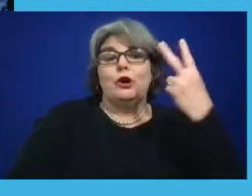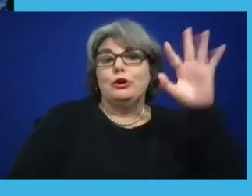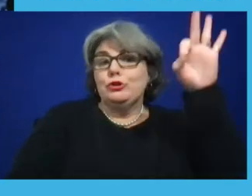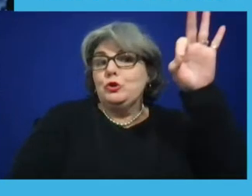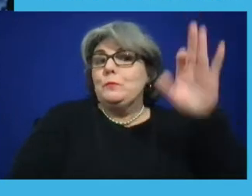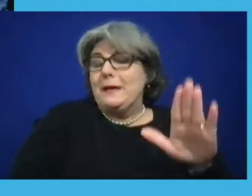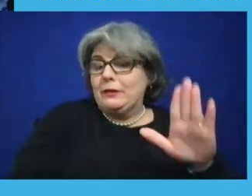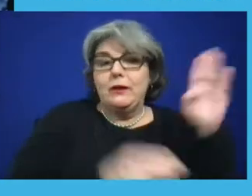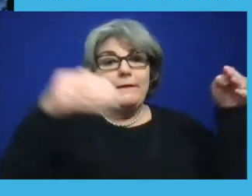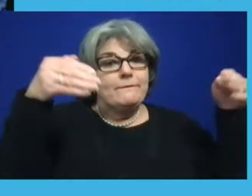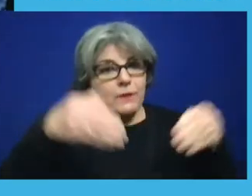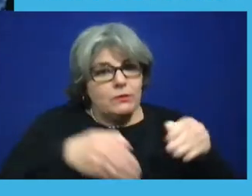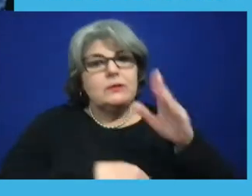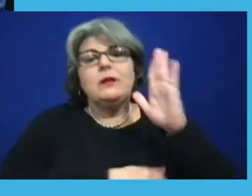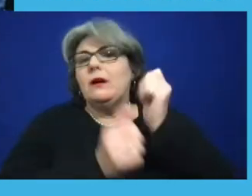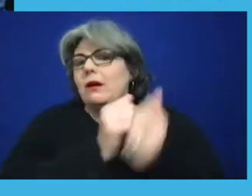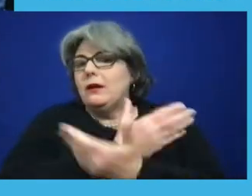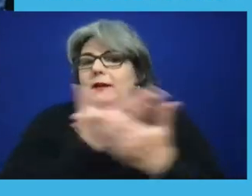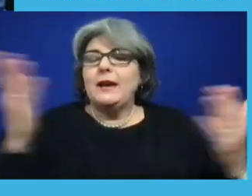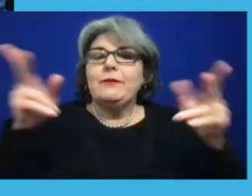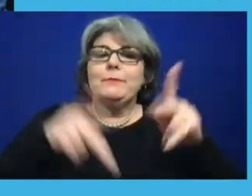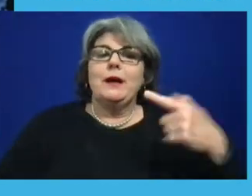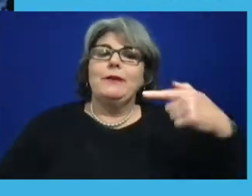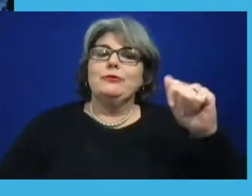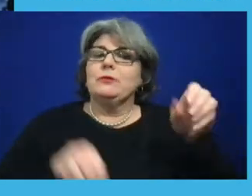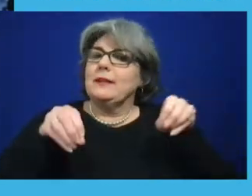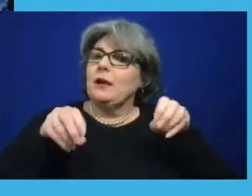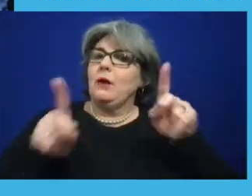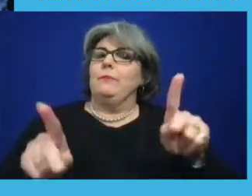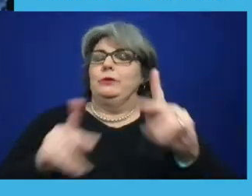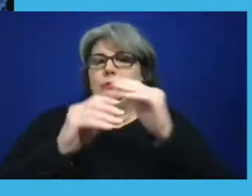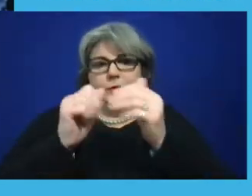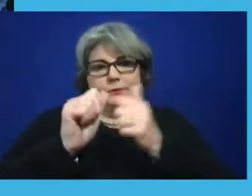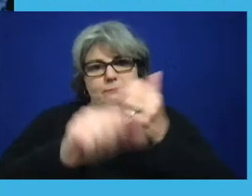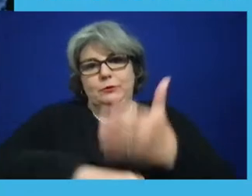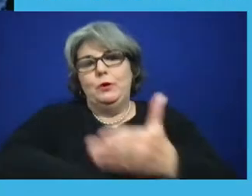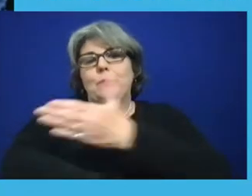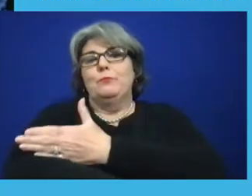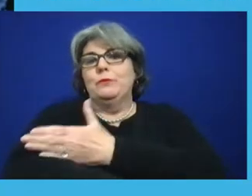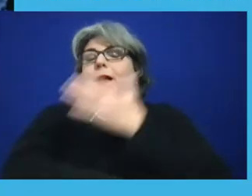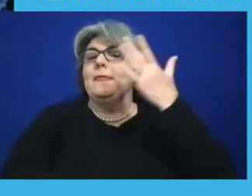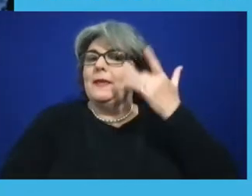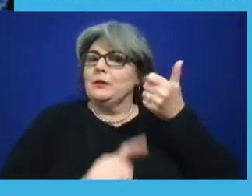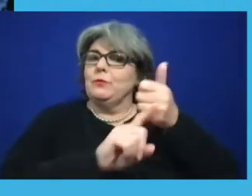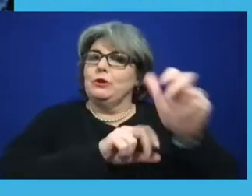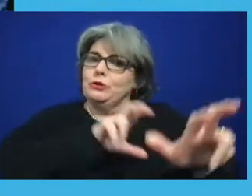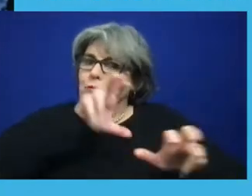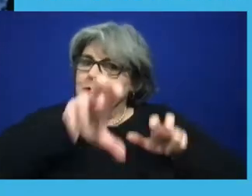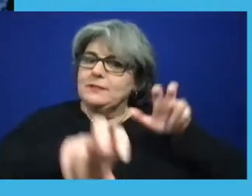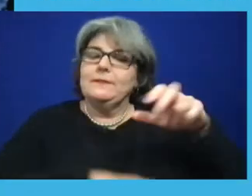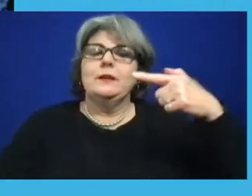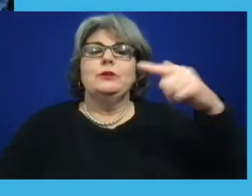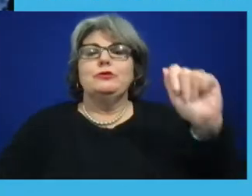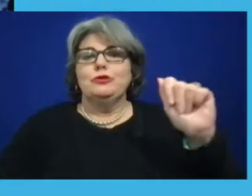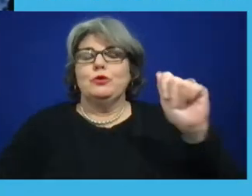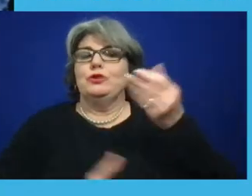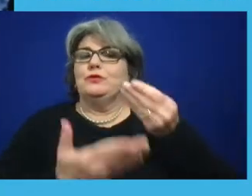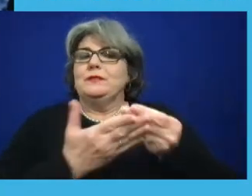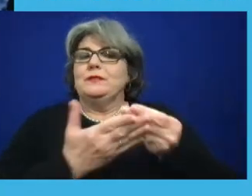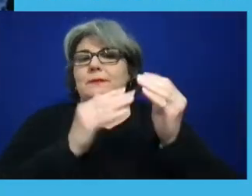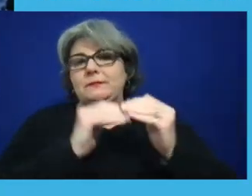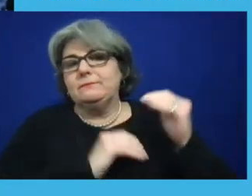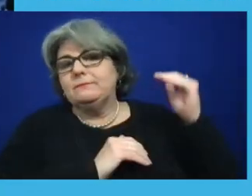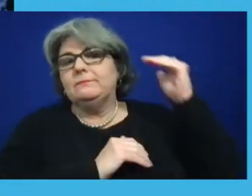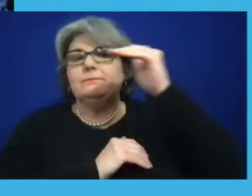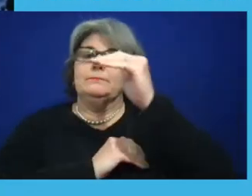As a small business owner and the daughter of two ministers, she's focused on making sure every Georgian has an opportunity to get ahead.